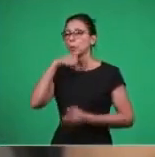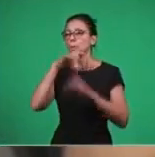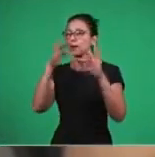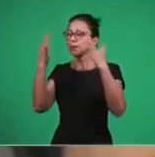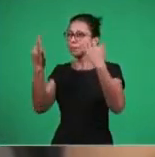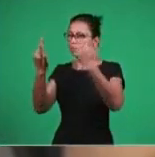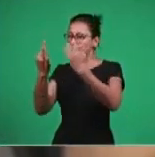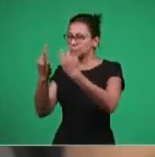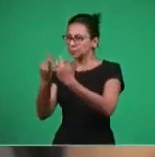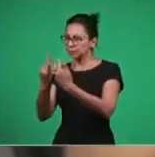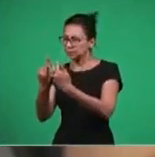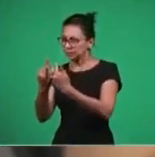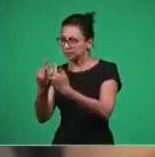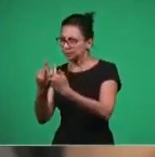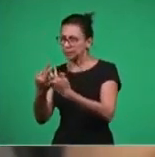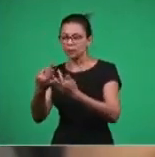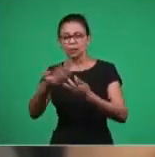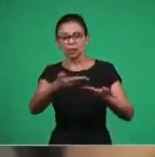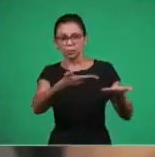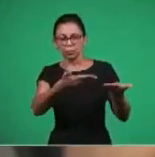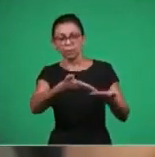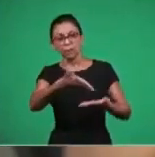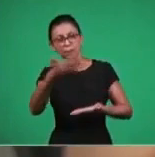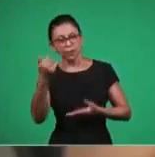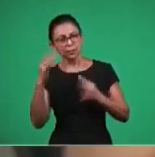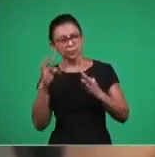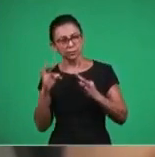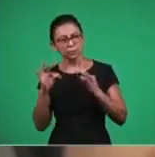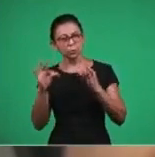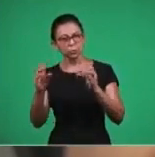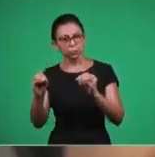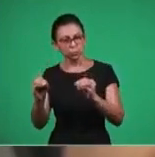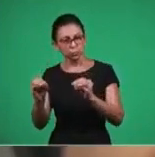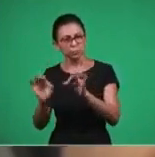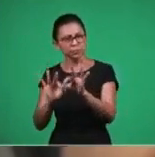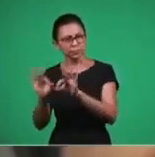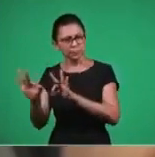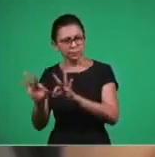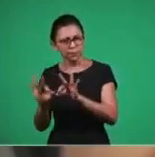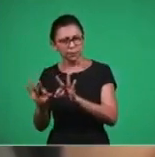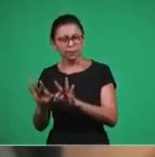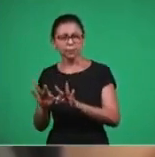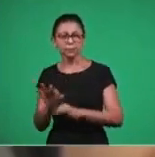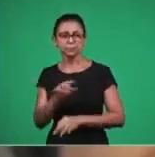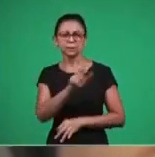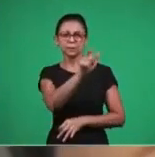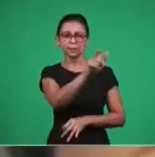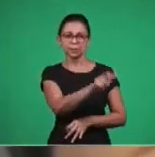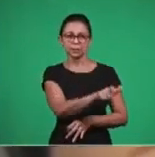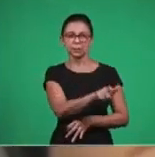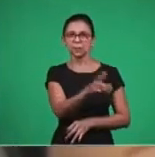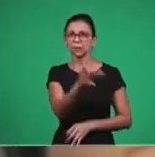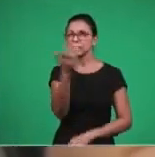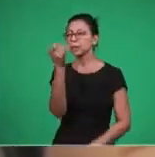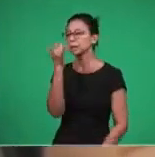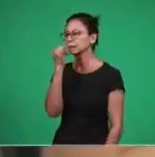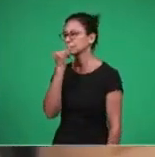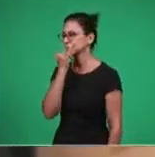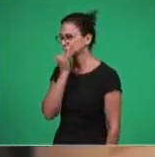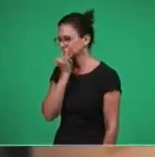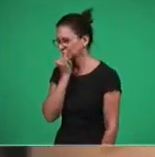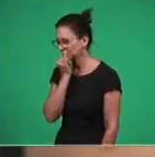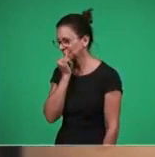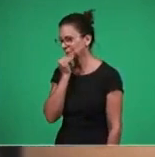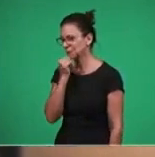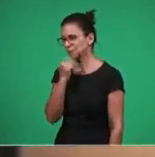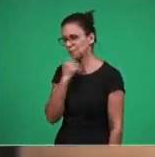the head of the household said, come back, because everything is ready. But the excuse, man pays a price for this